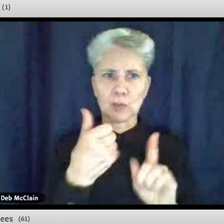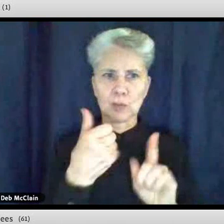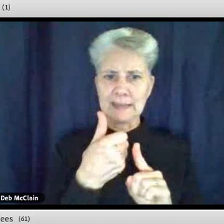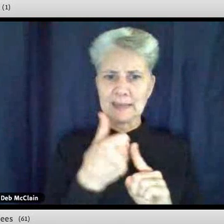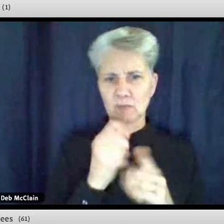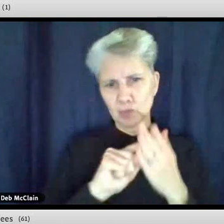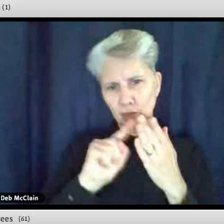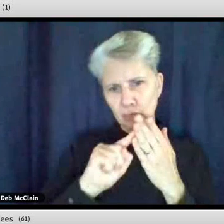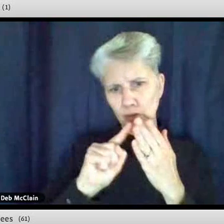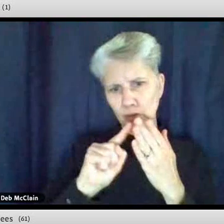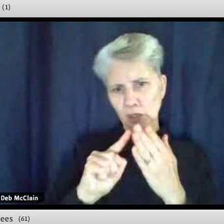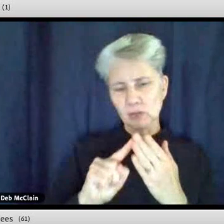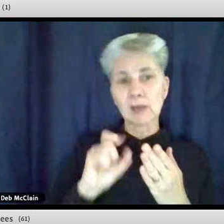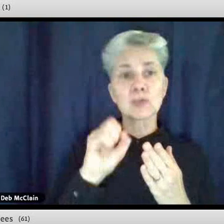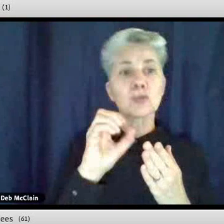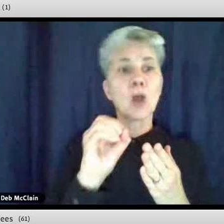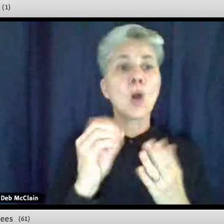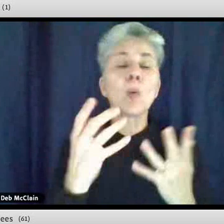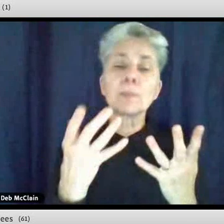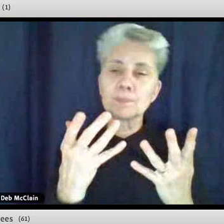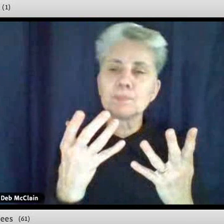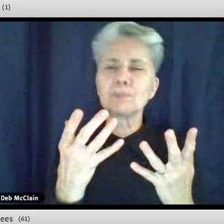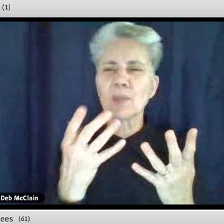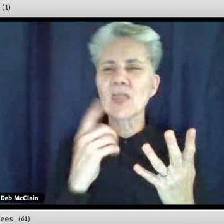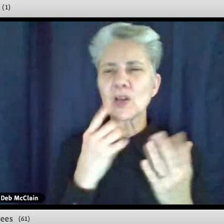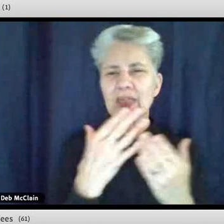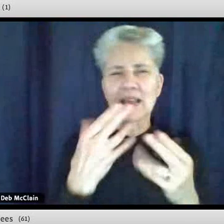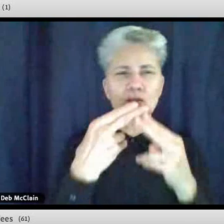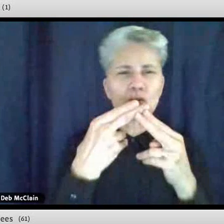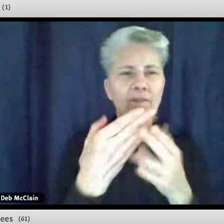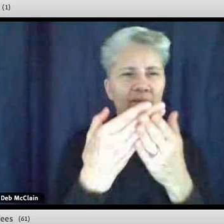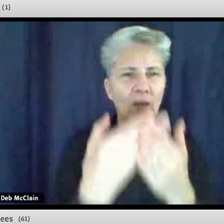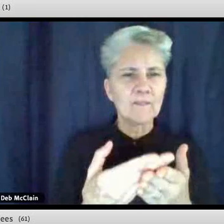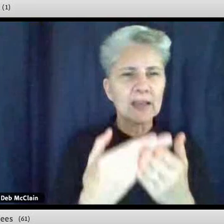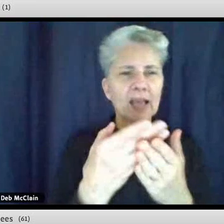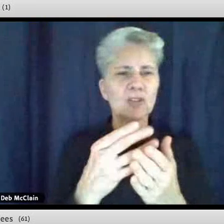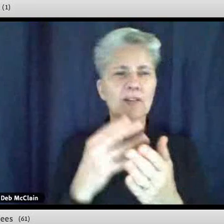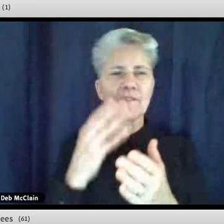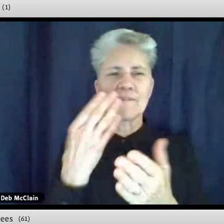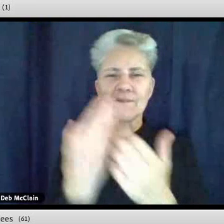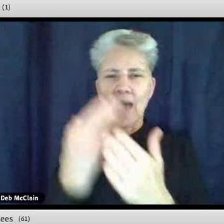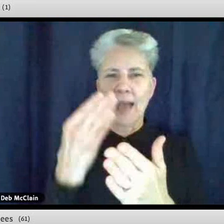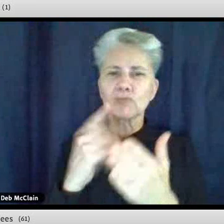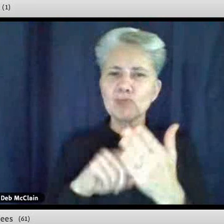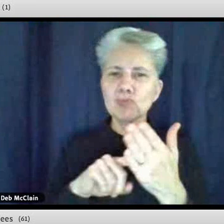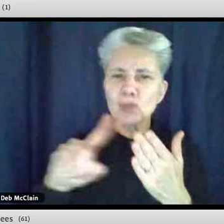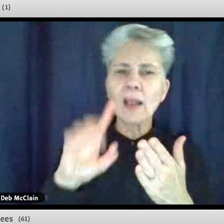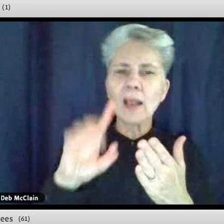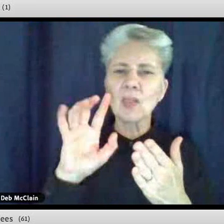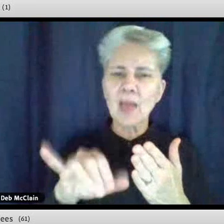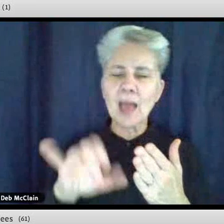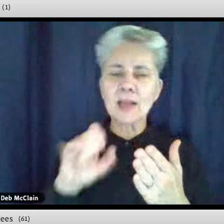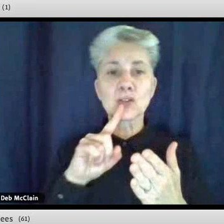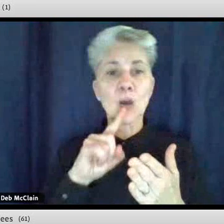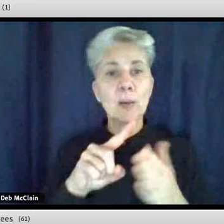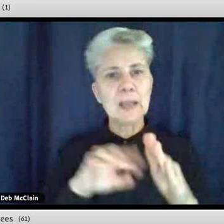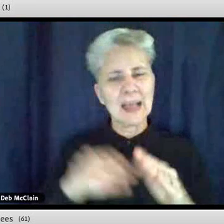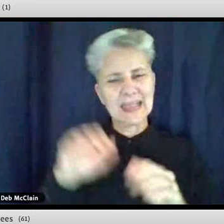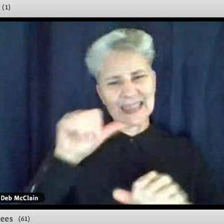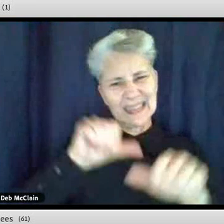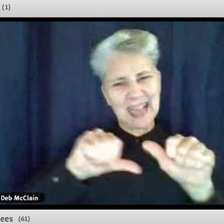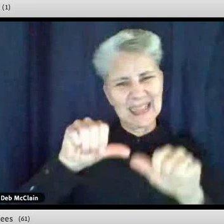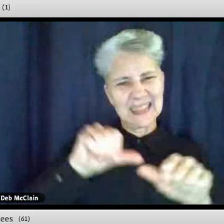do it the old-fashioned way and look at the article itself. Um, so, there's things called verification